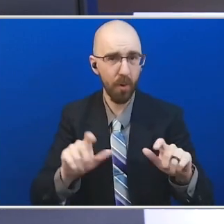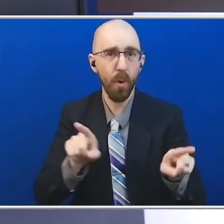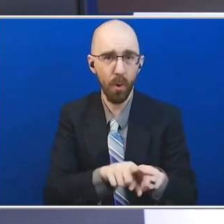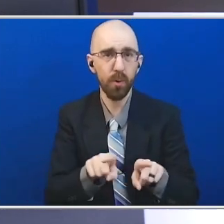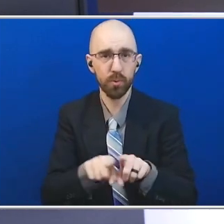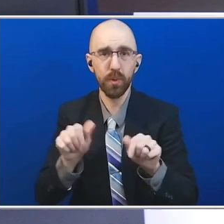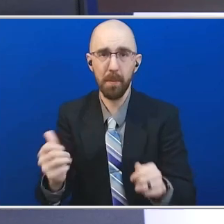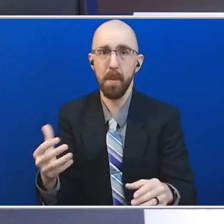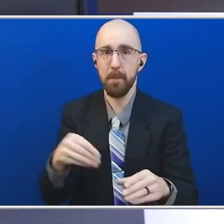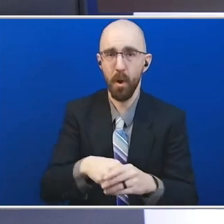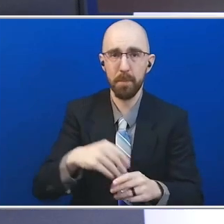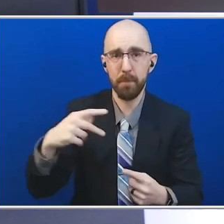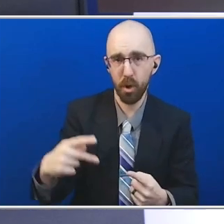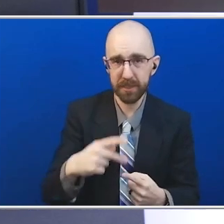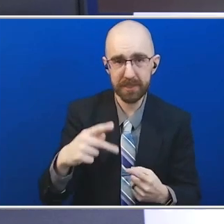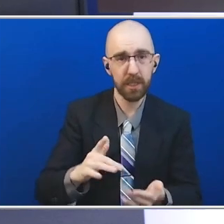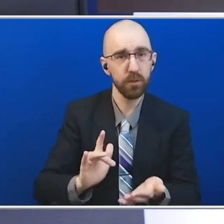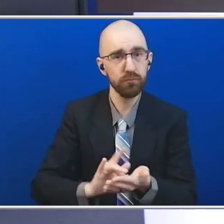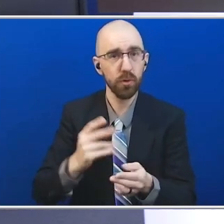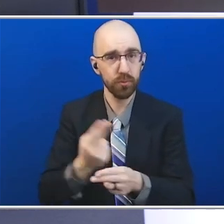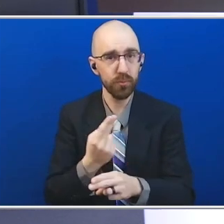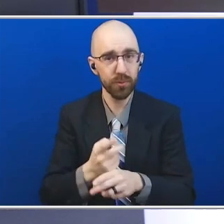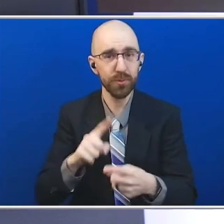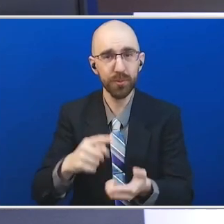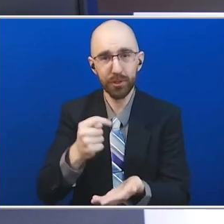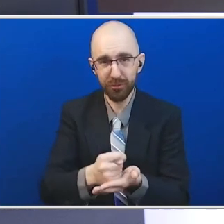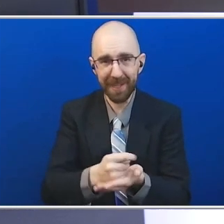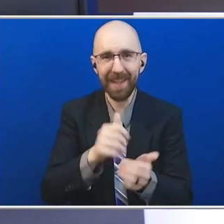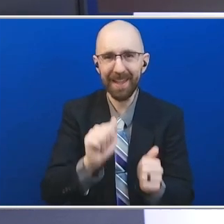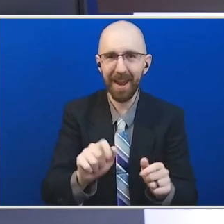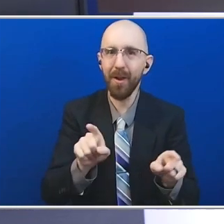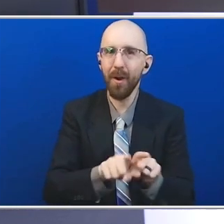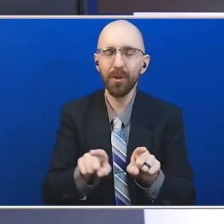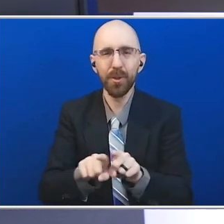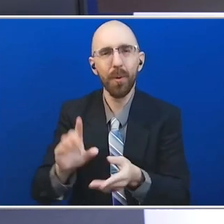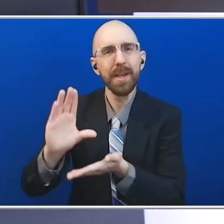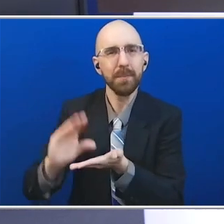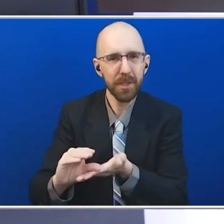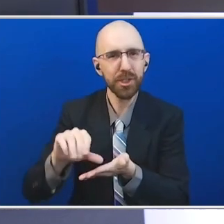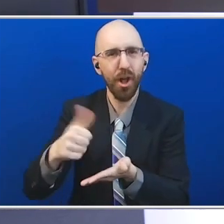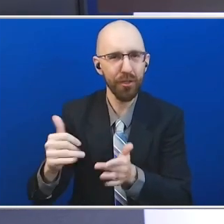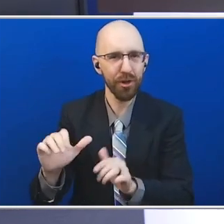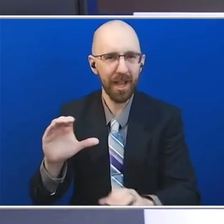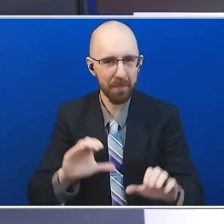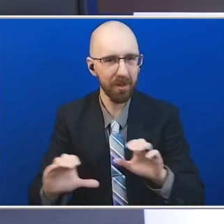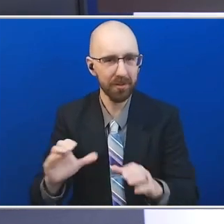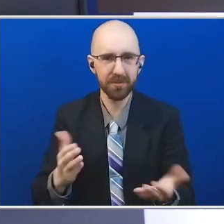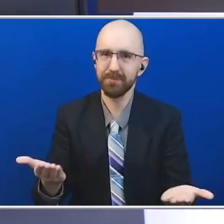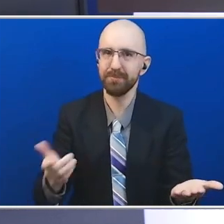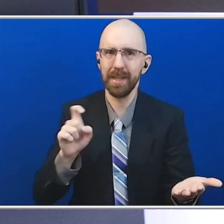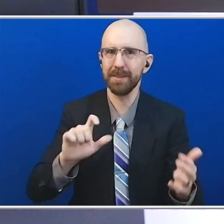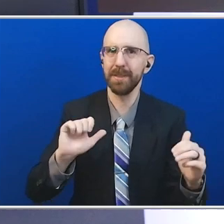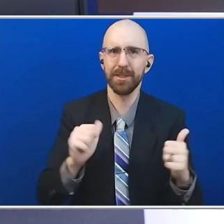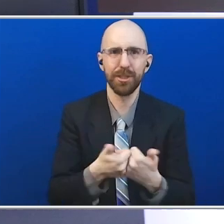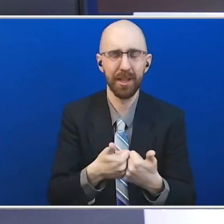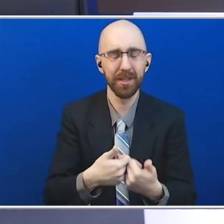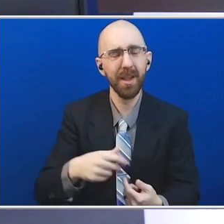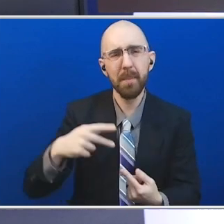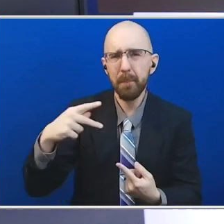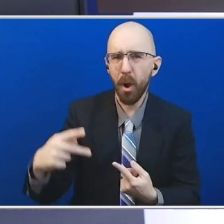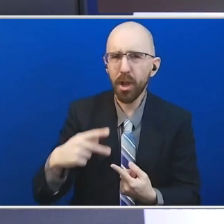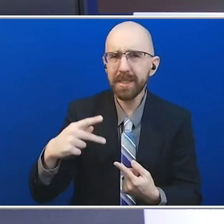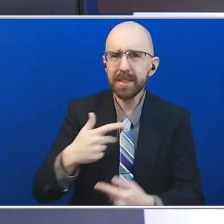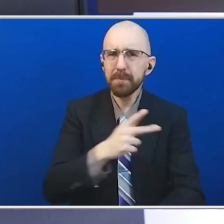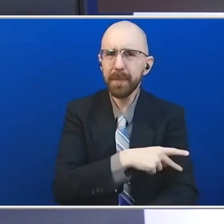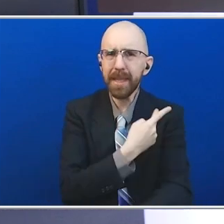and the drugs used to treat Parkinson's can also diminish these other chemicals. Well, that's got to be a challenge. Now, do Parkinson's patients